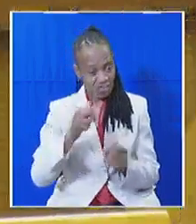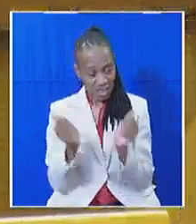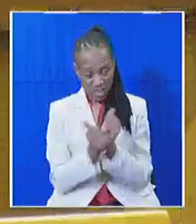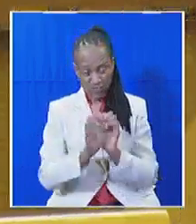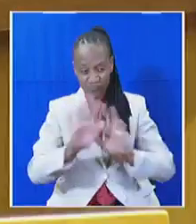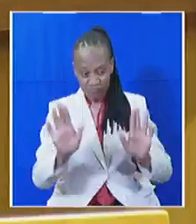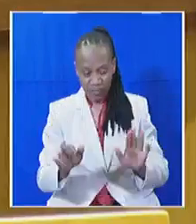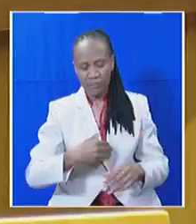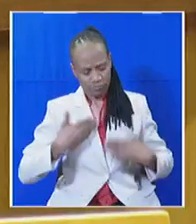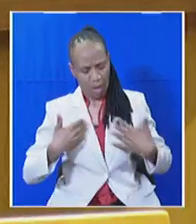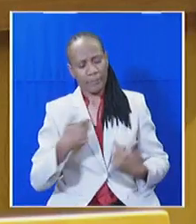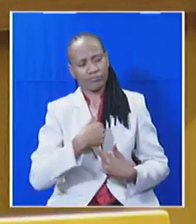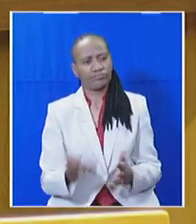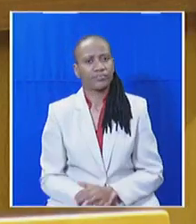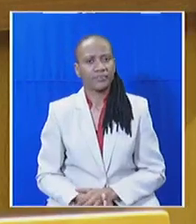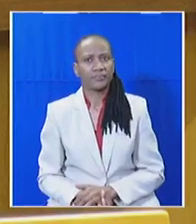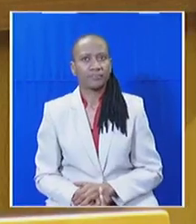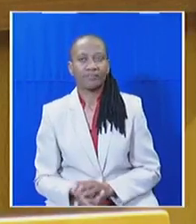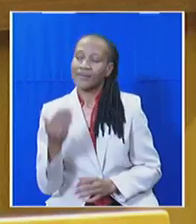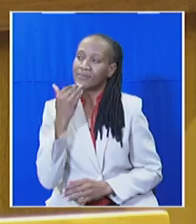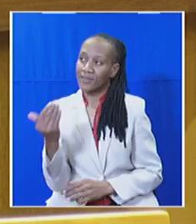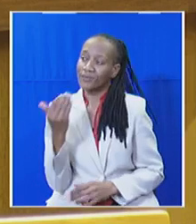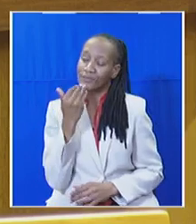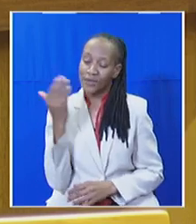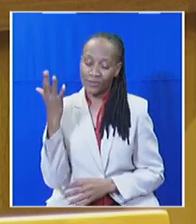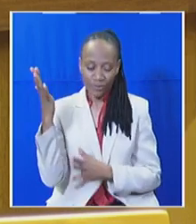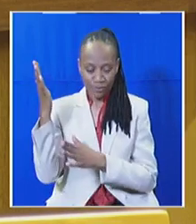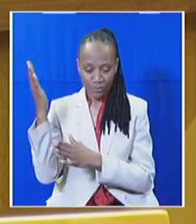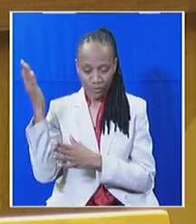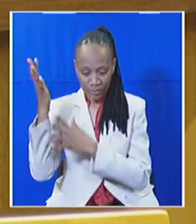No, thank you very much, Madam Speaker.